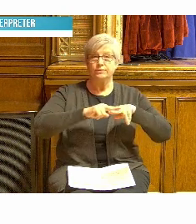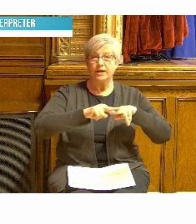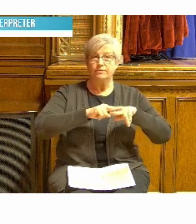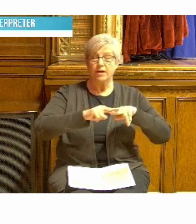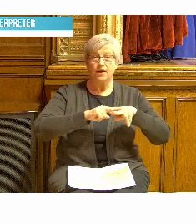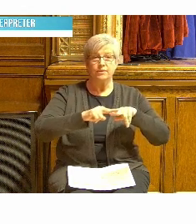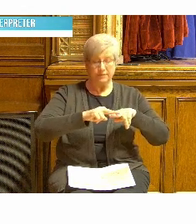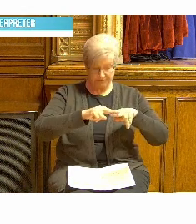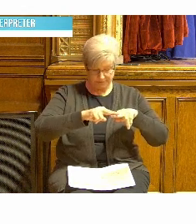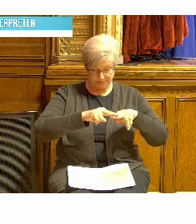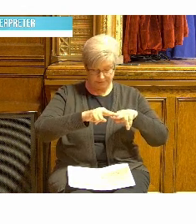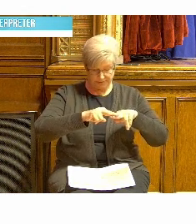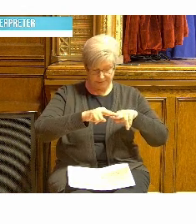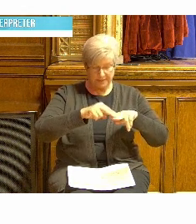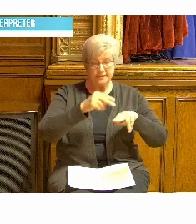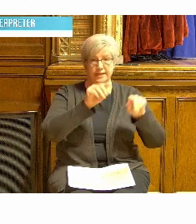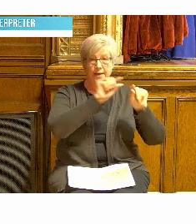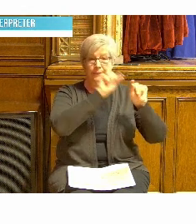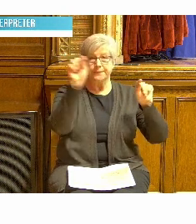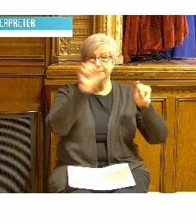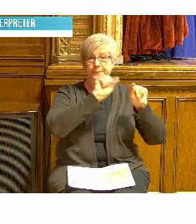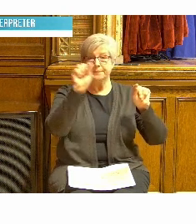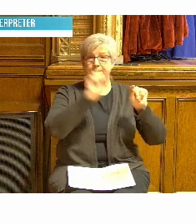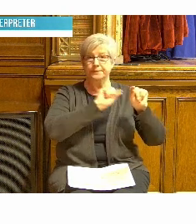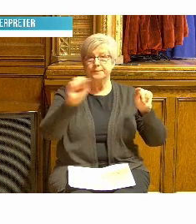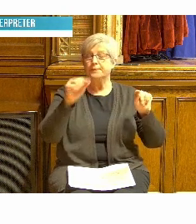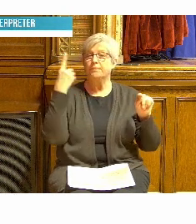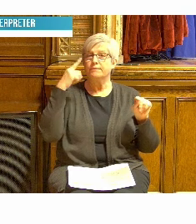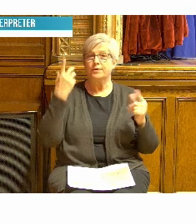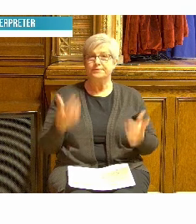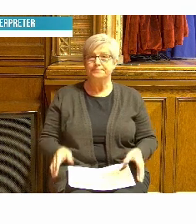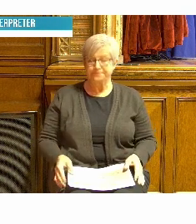wondering what purpose is it serving there?